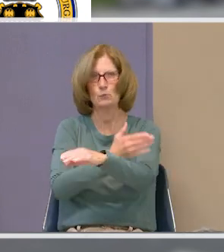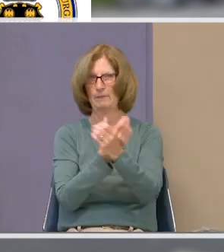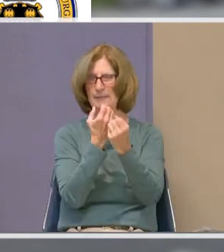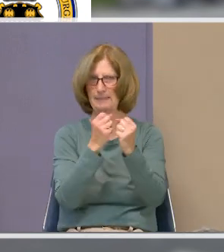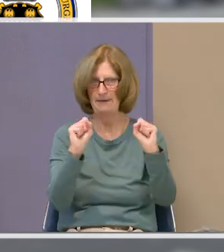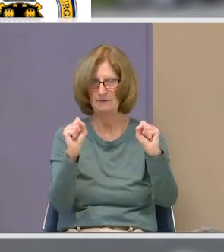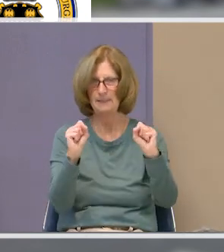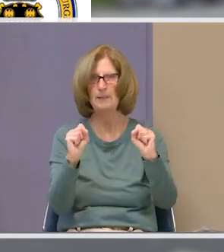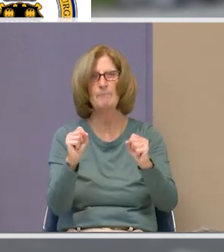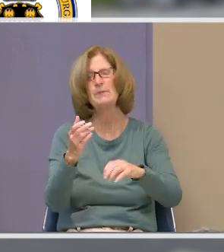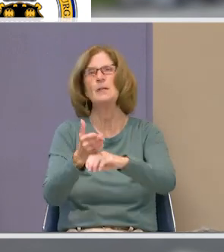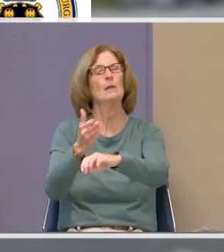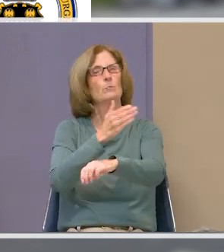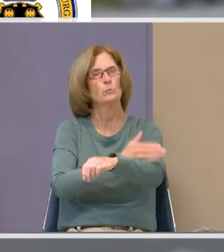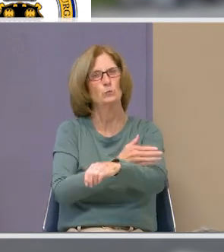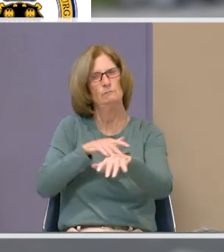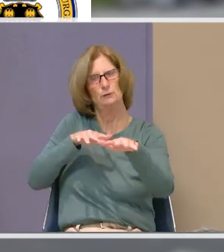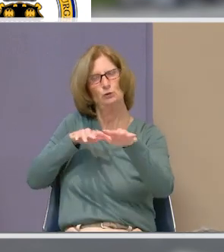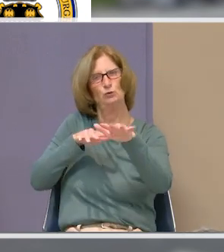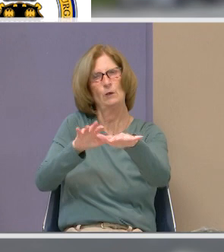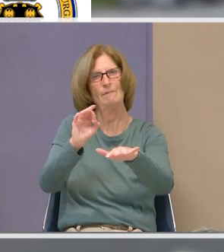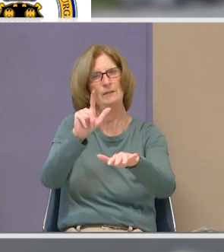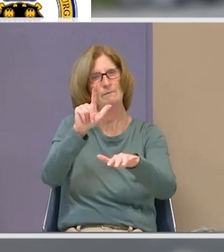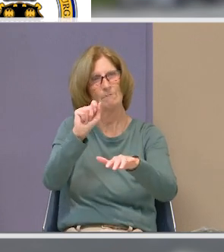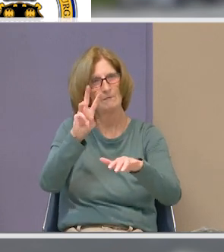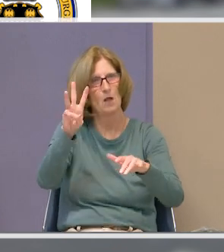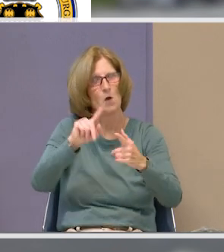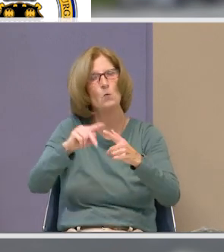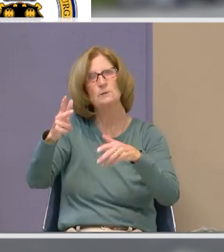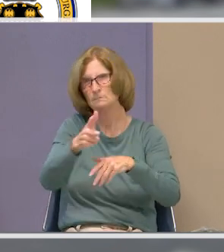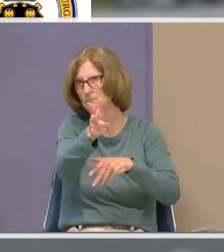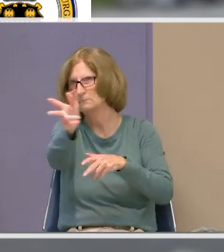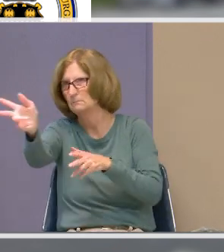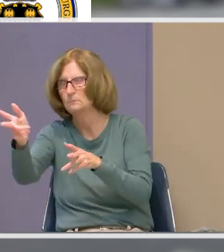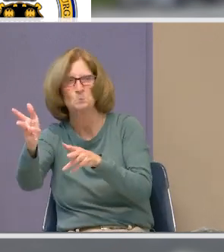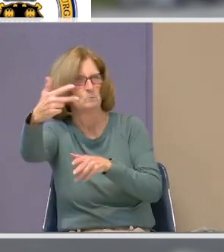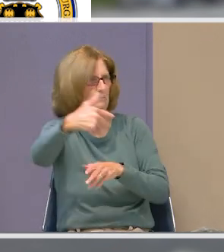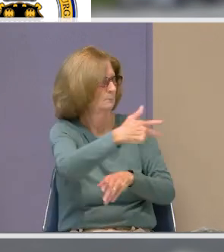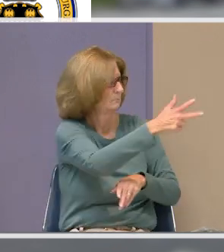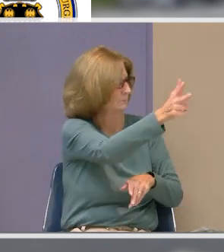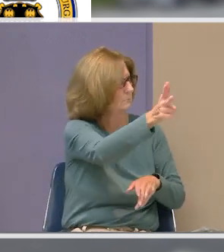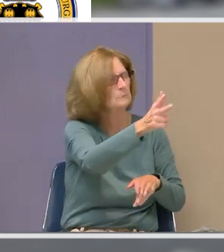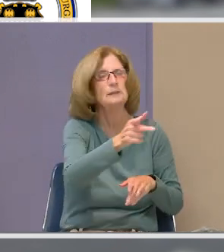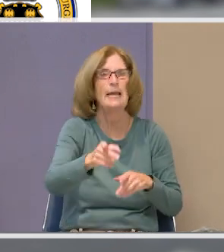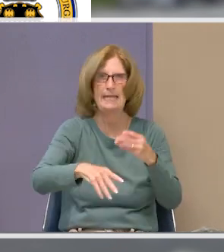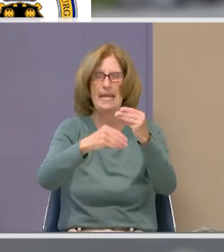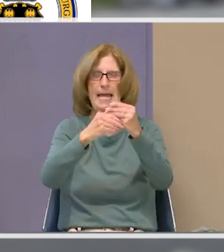traffic flow with a revised intersection layout, bump outs, and added detection.